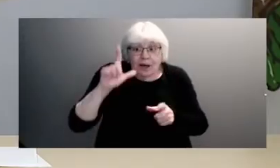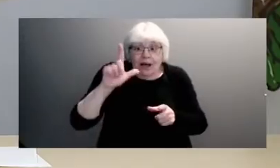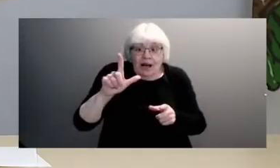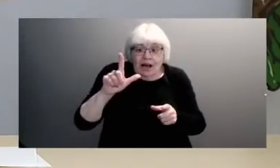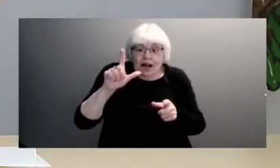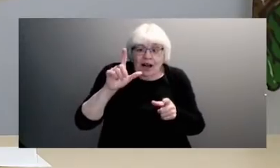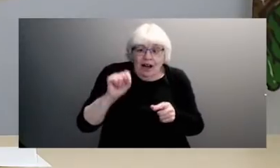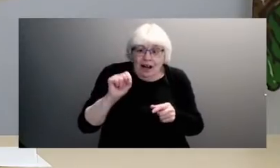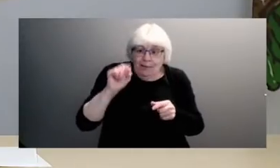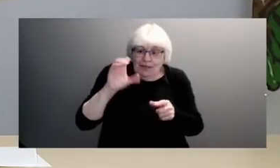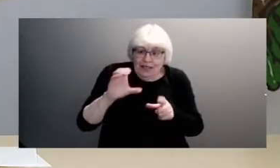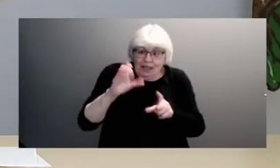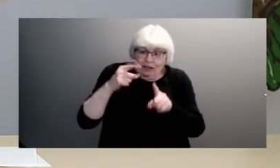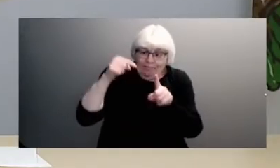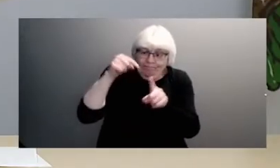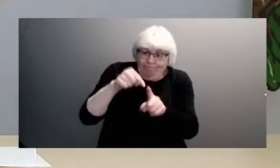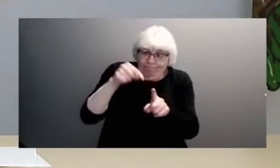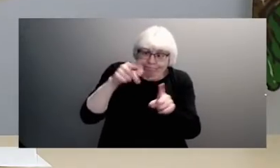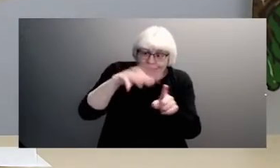visits.